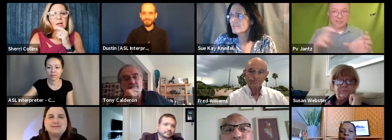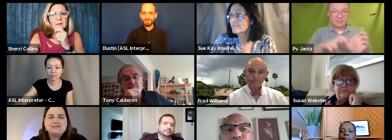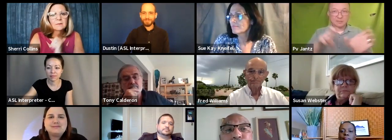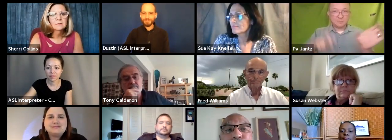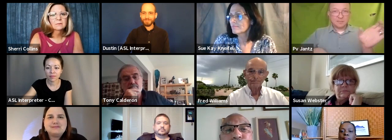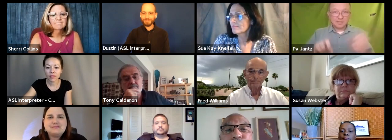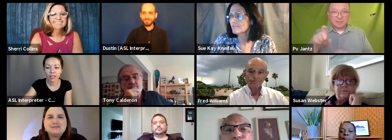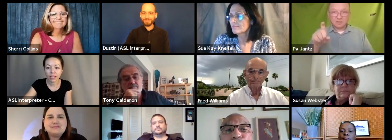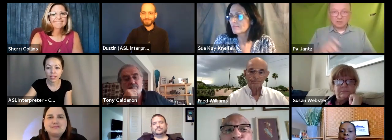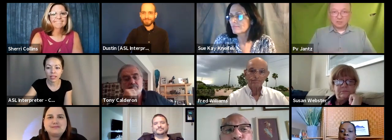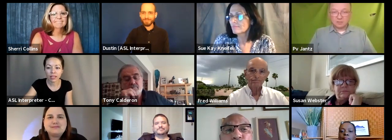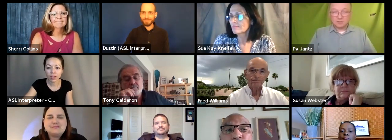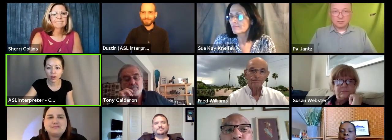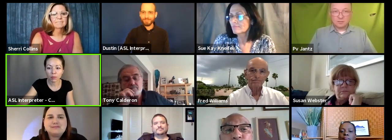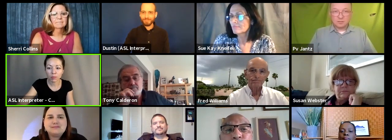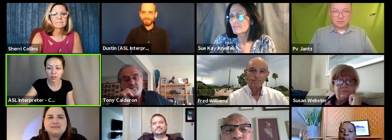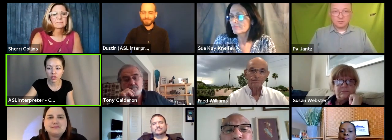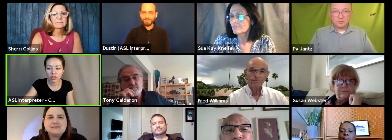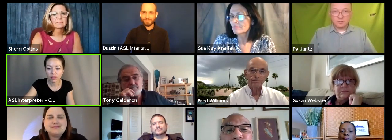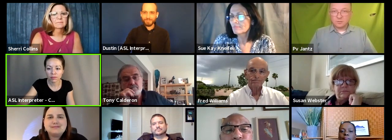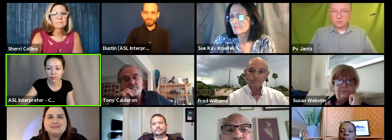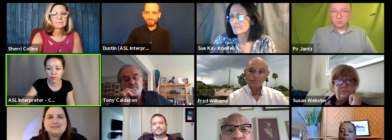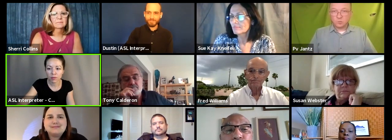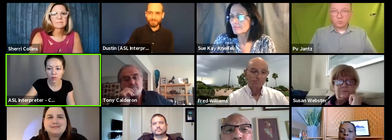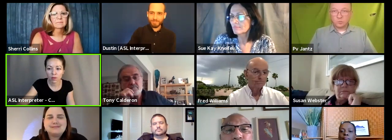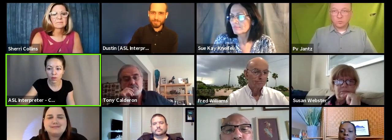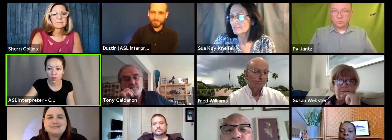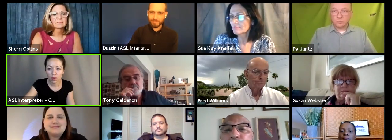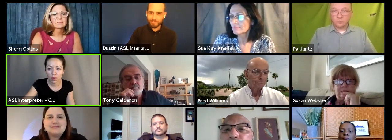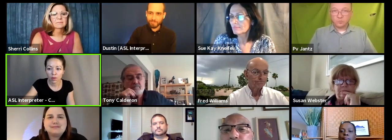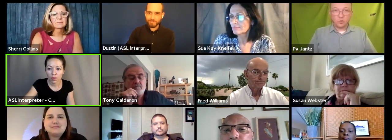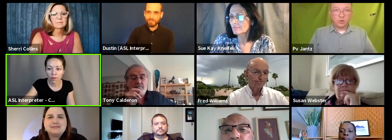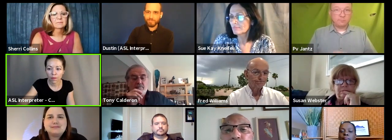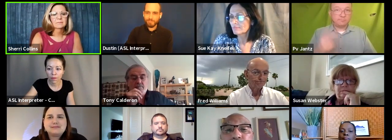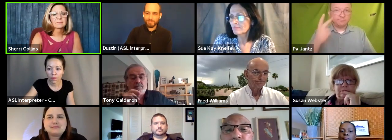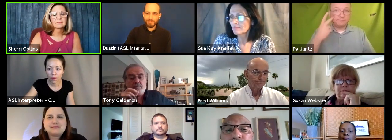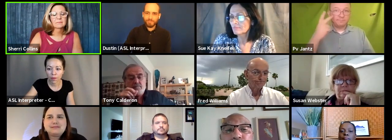Aye. Any opposition?